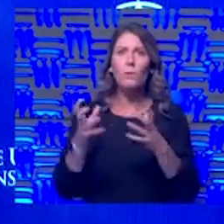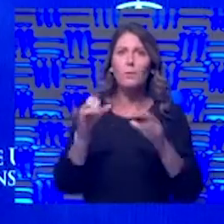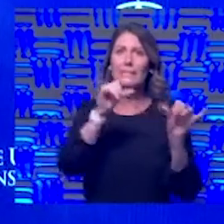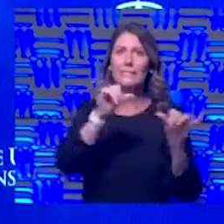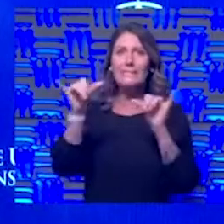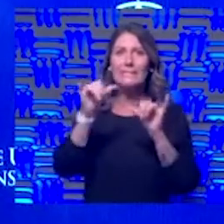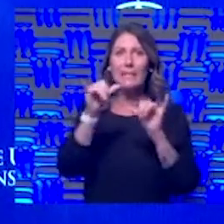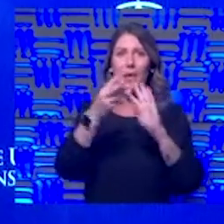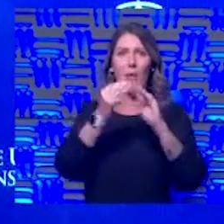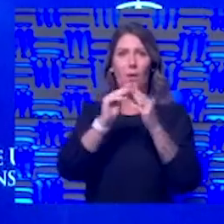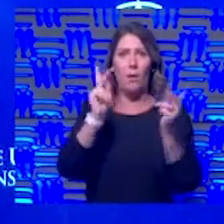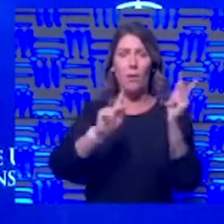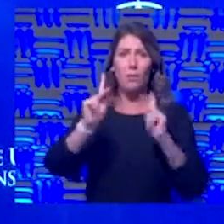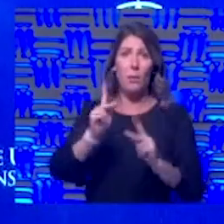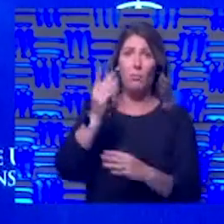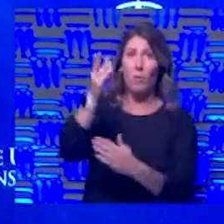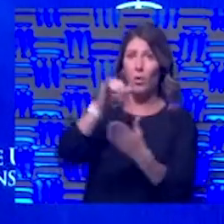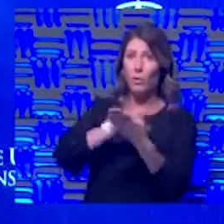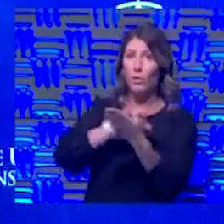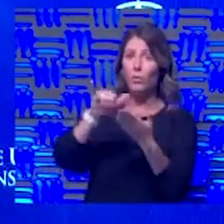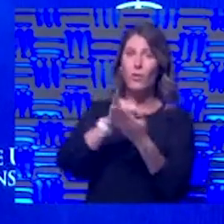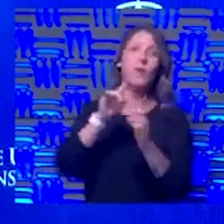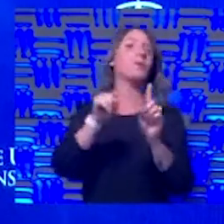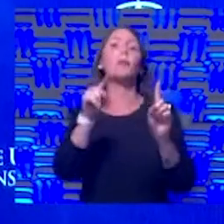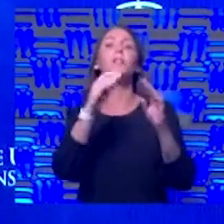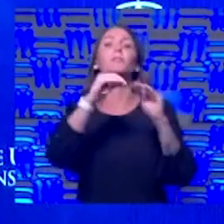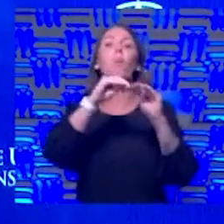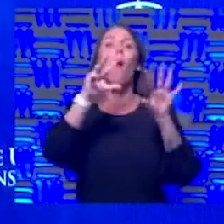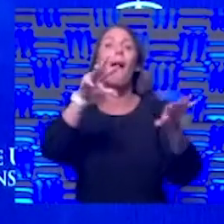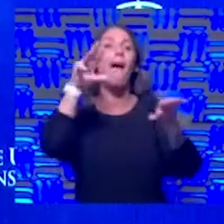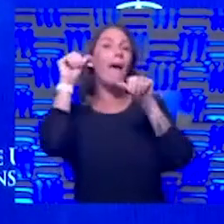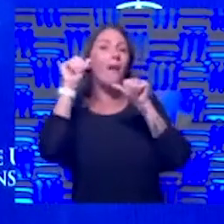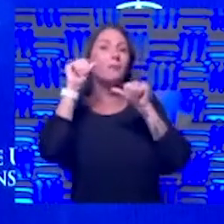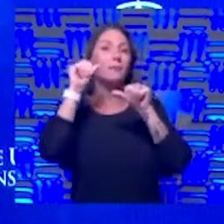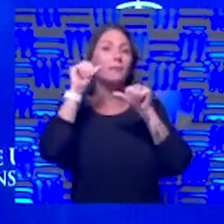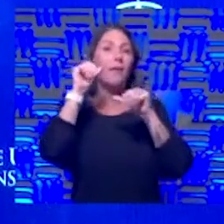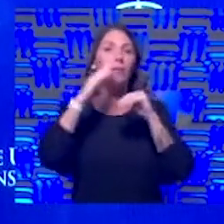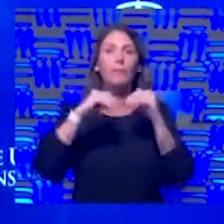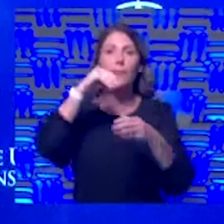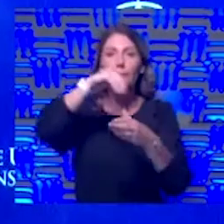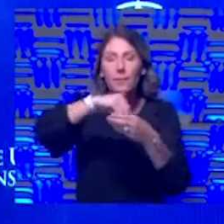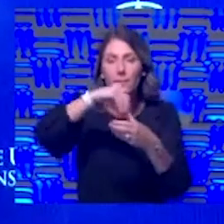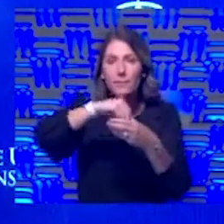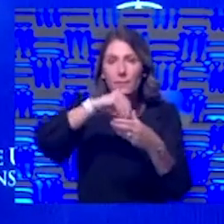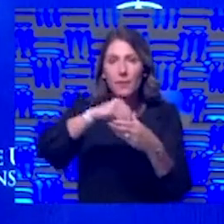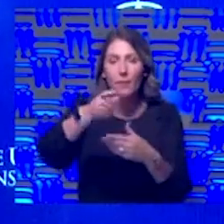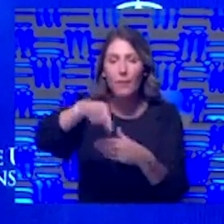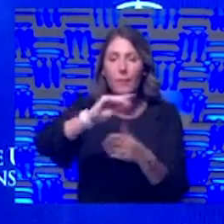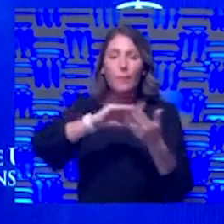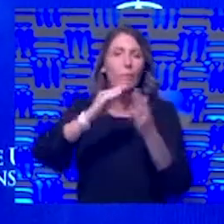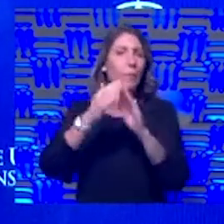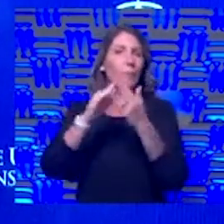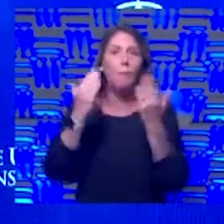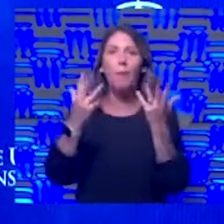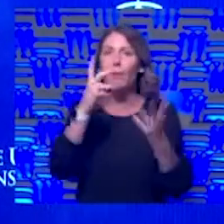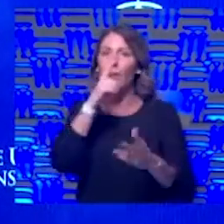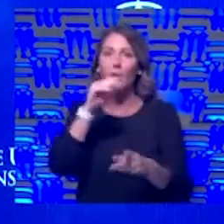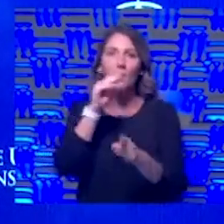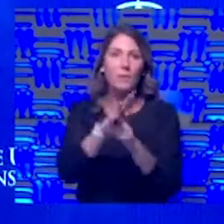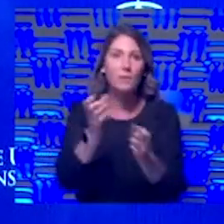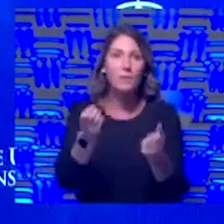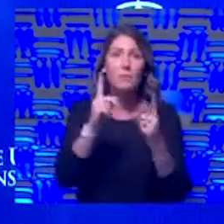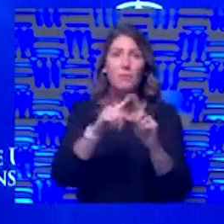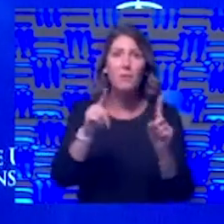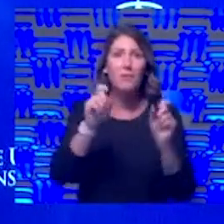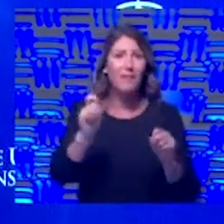but don't have, that tends to be more outside than inside. And that those communities aren't perhaps as affected. But you